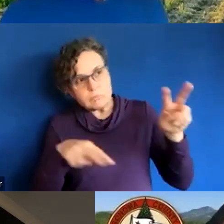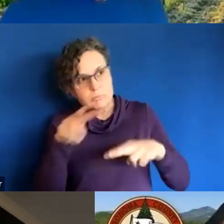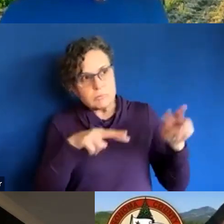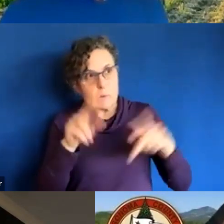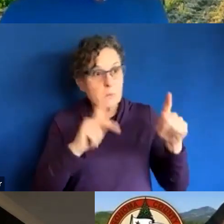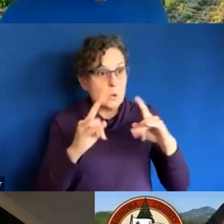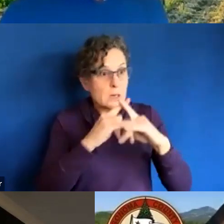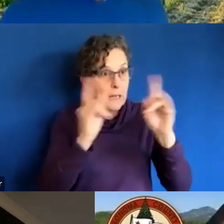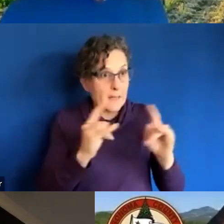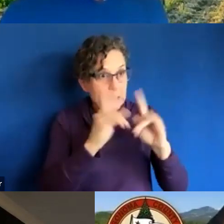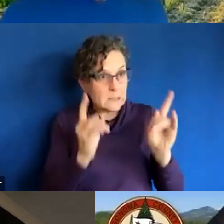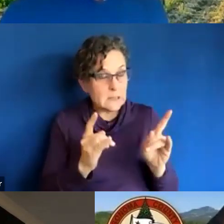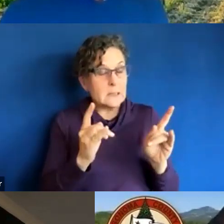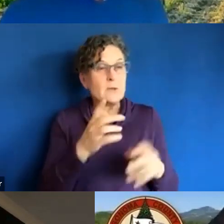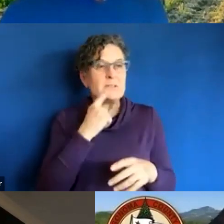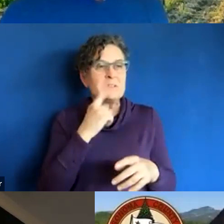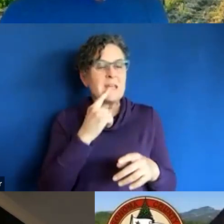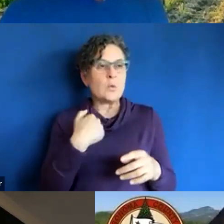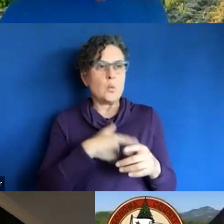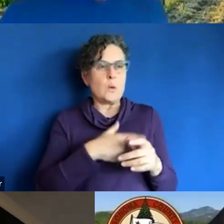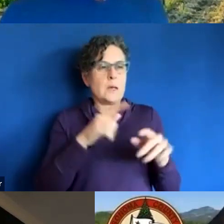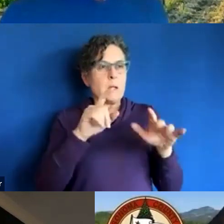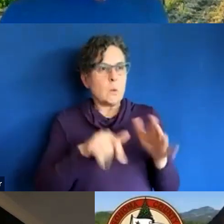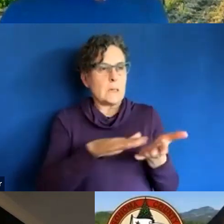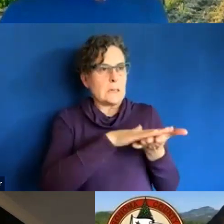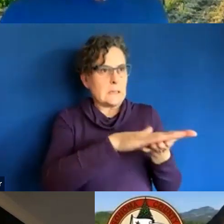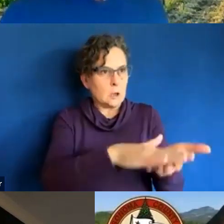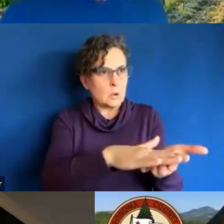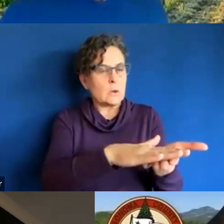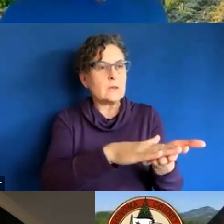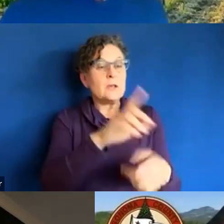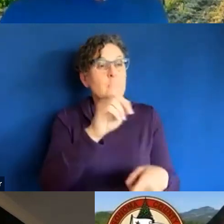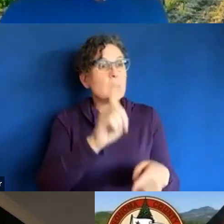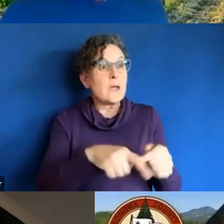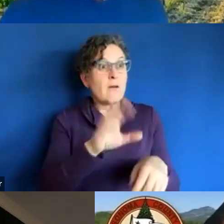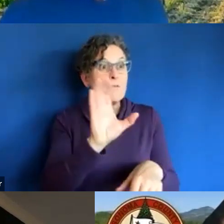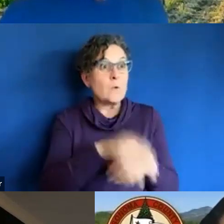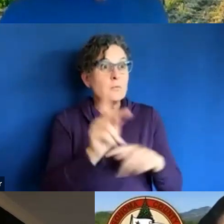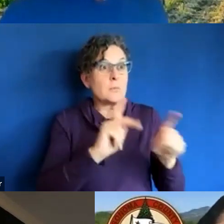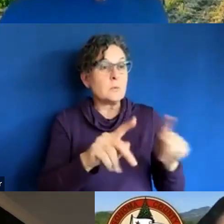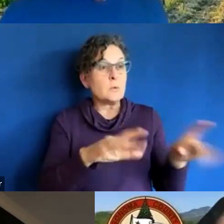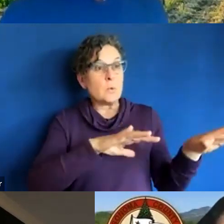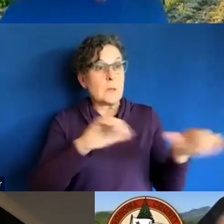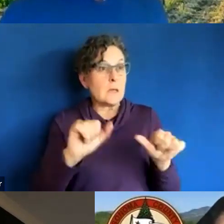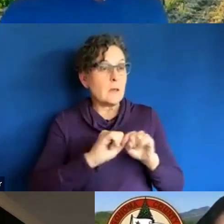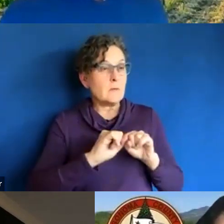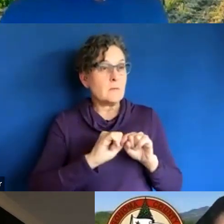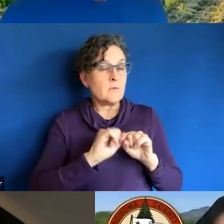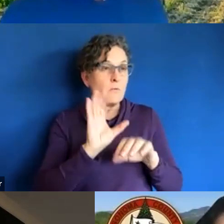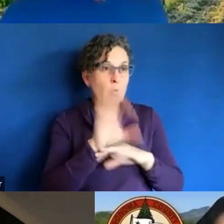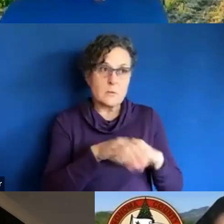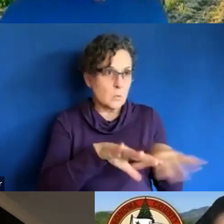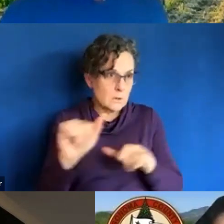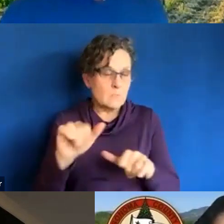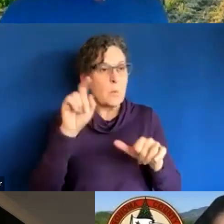clear an encampment. At this point, you have to have sites available. You can't just scatter an encampment legally, right? The second thing